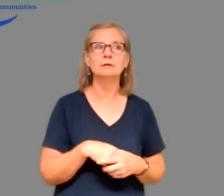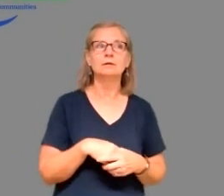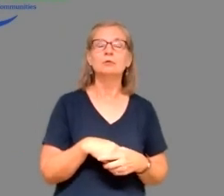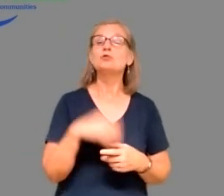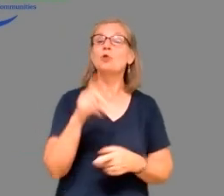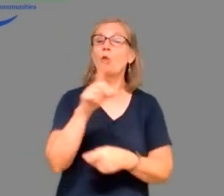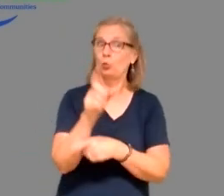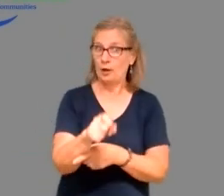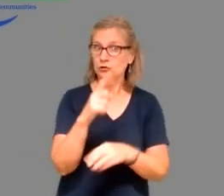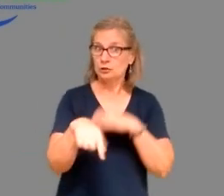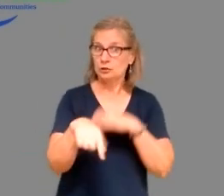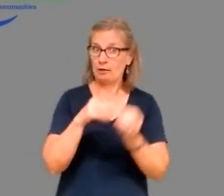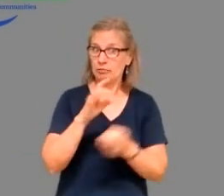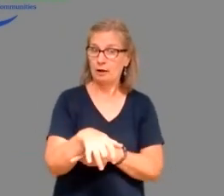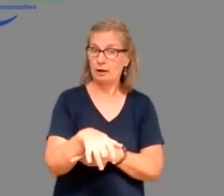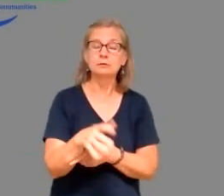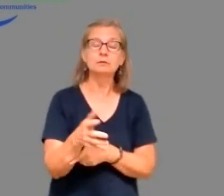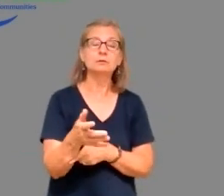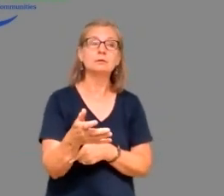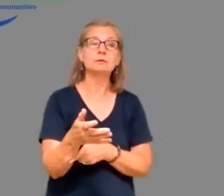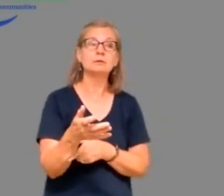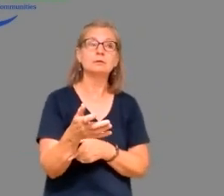there is any